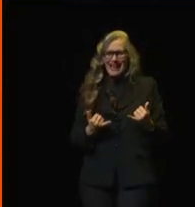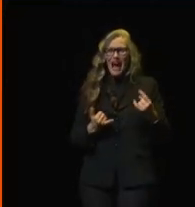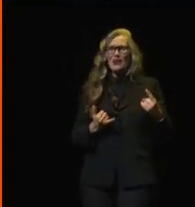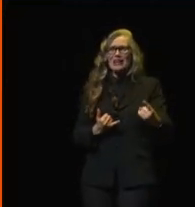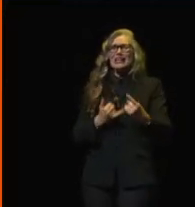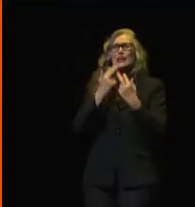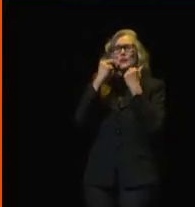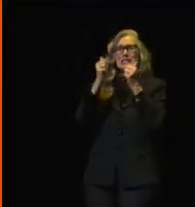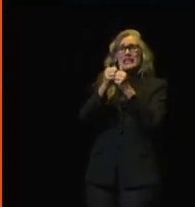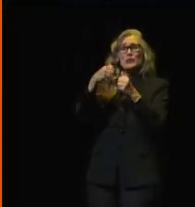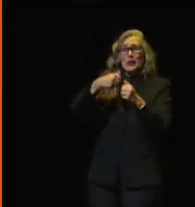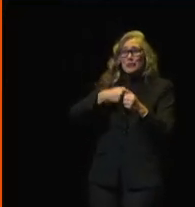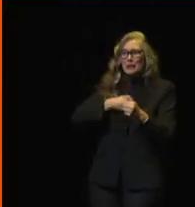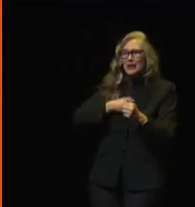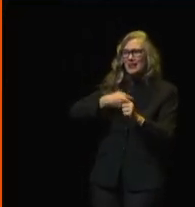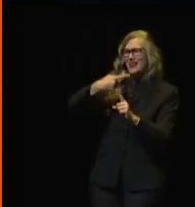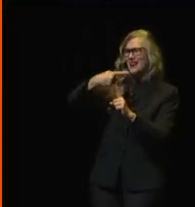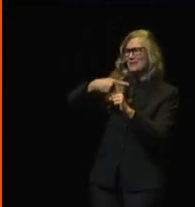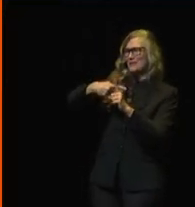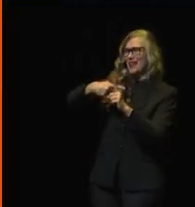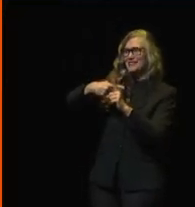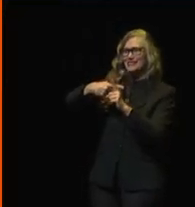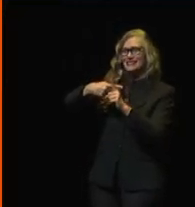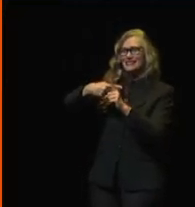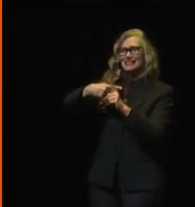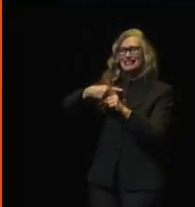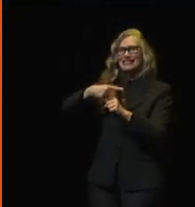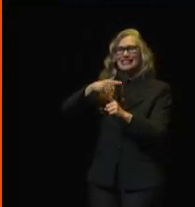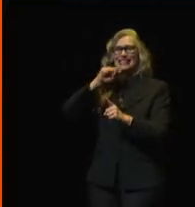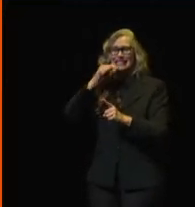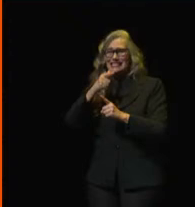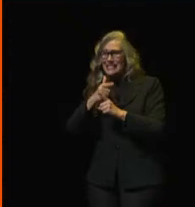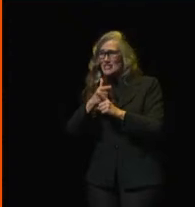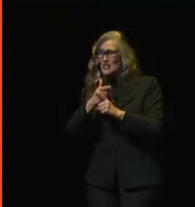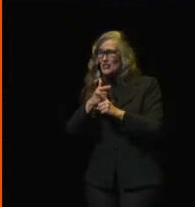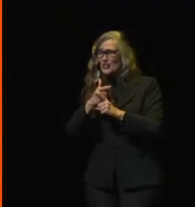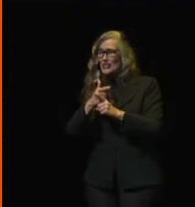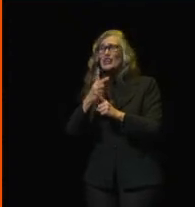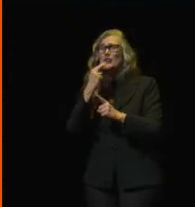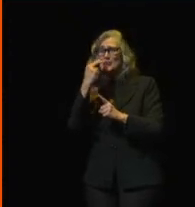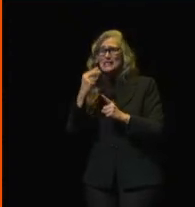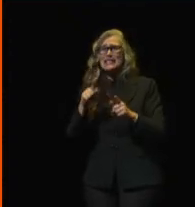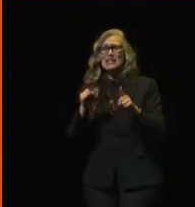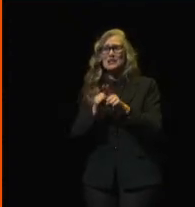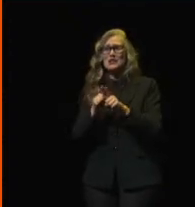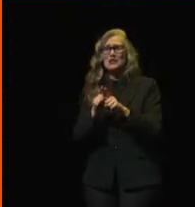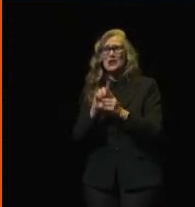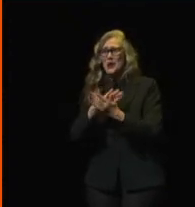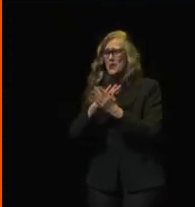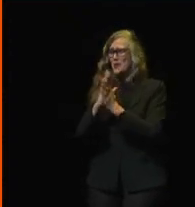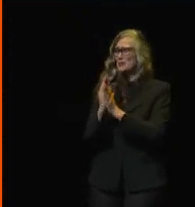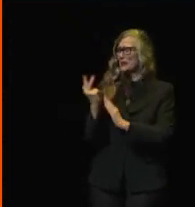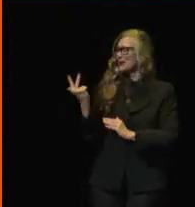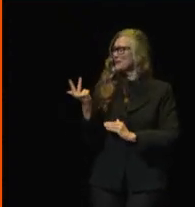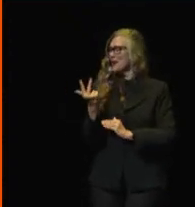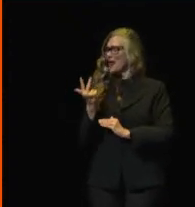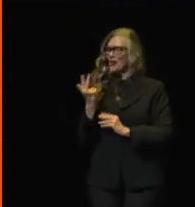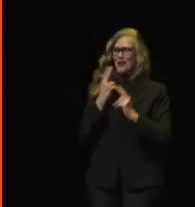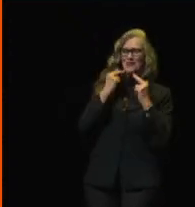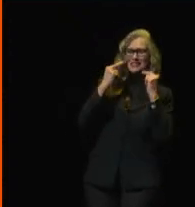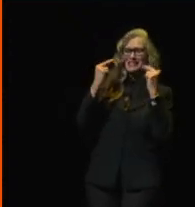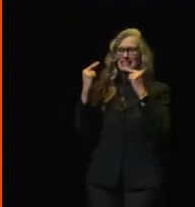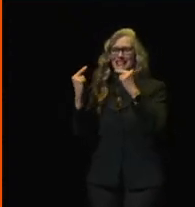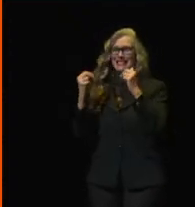It's a simple thing, he wrote, a father reading stories and singing songs with his children. And I wish that I could use my silly voice to